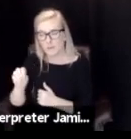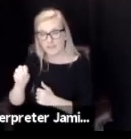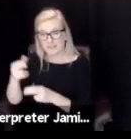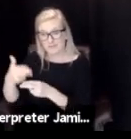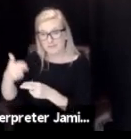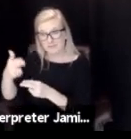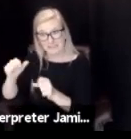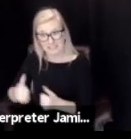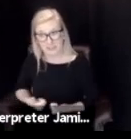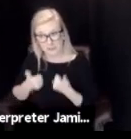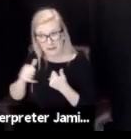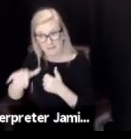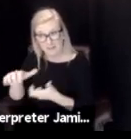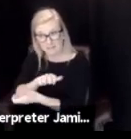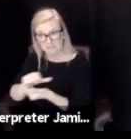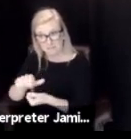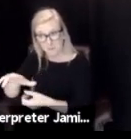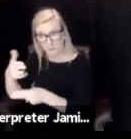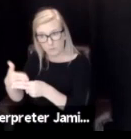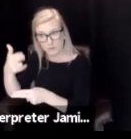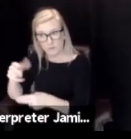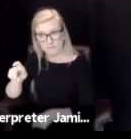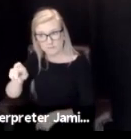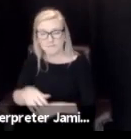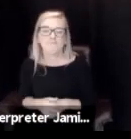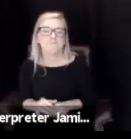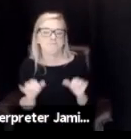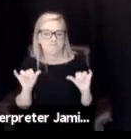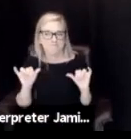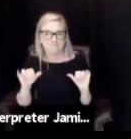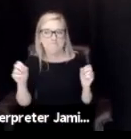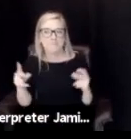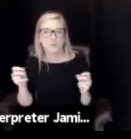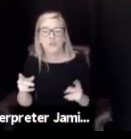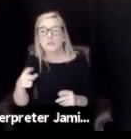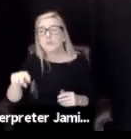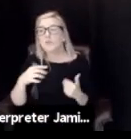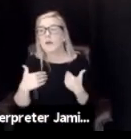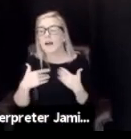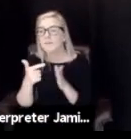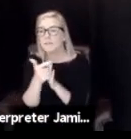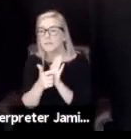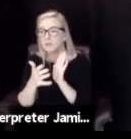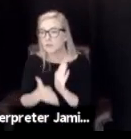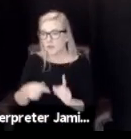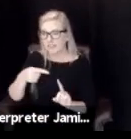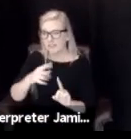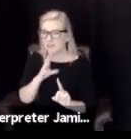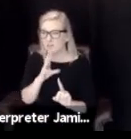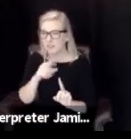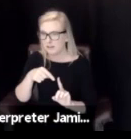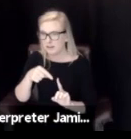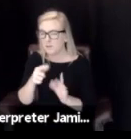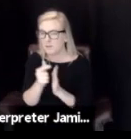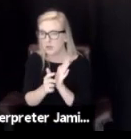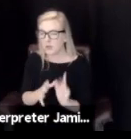survive. All right. All right. So you have this attorney that was, you see the resource